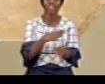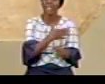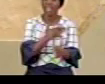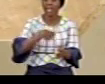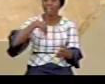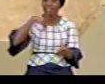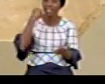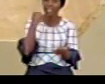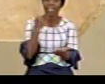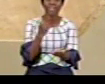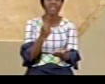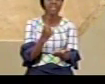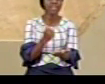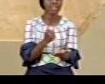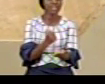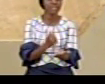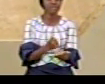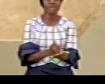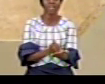yea and